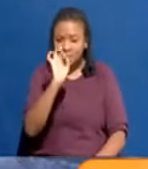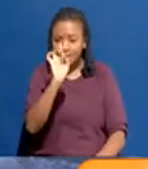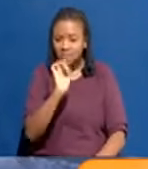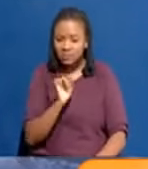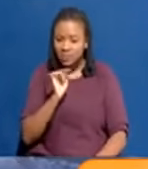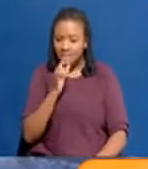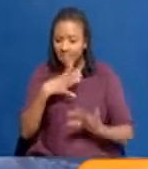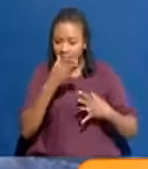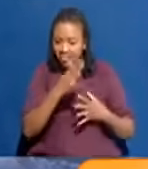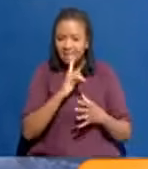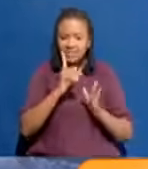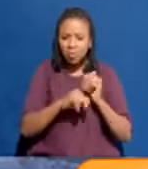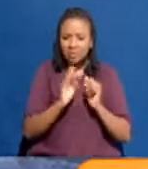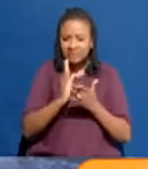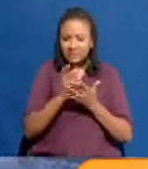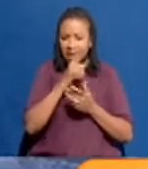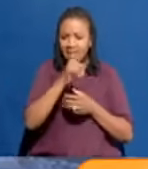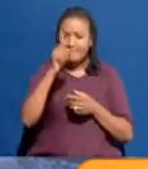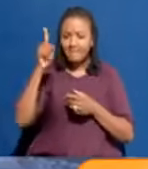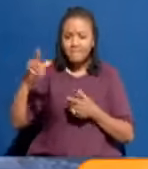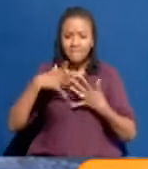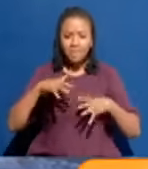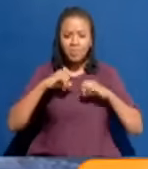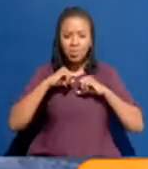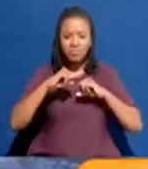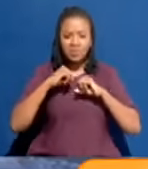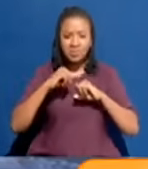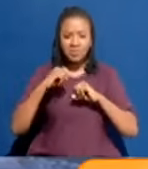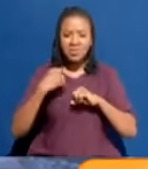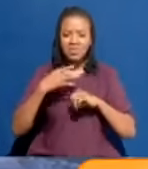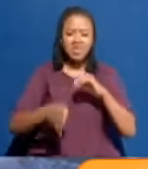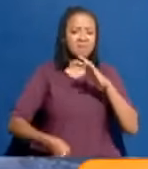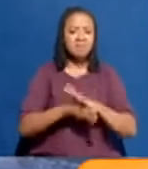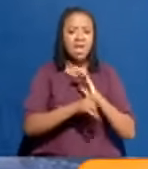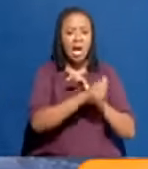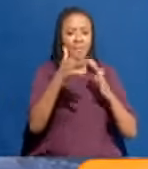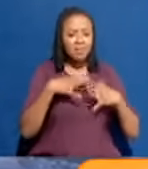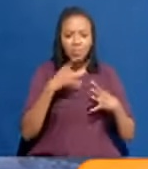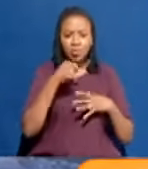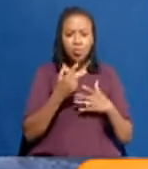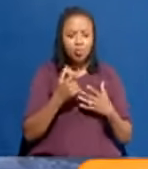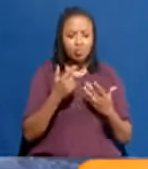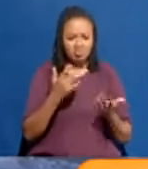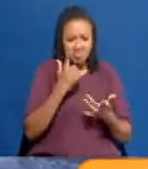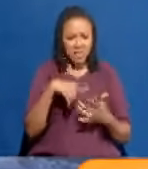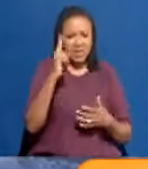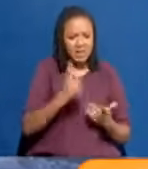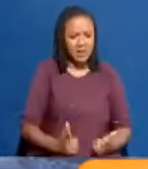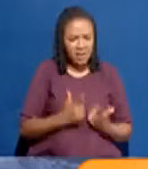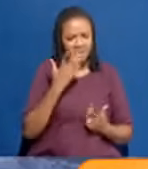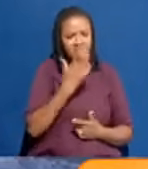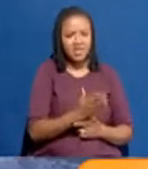officials have overstretched the forest boundary, evicting non-encroachers who have been living at